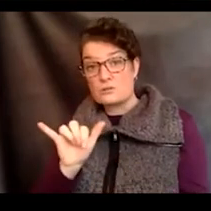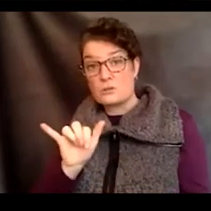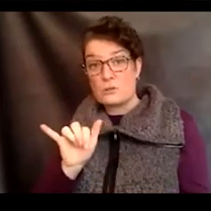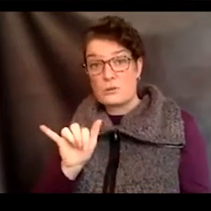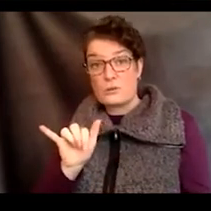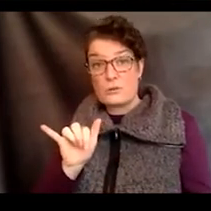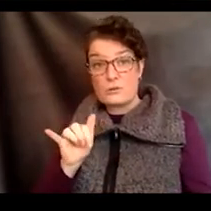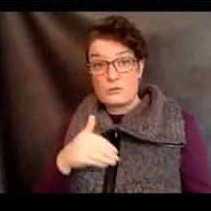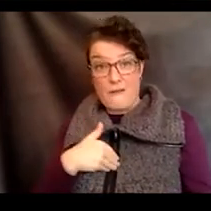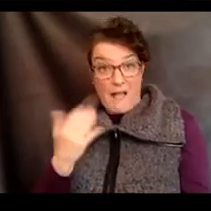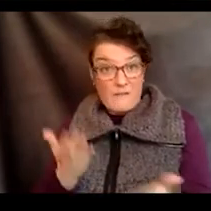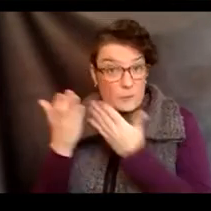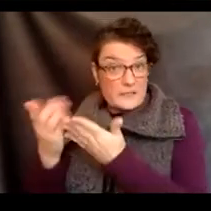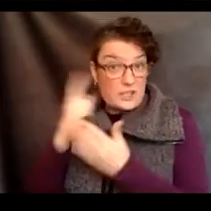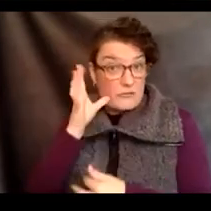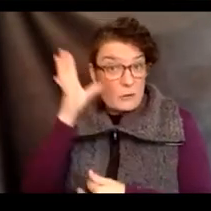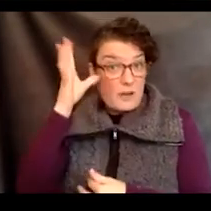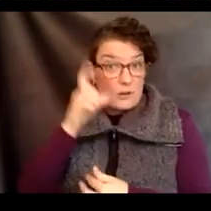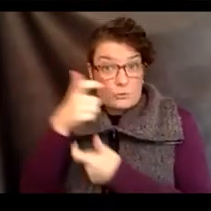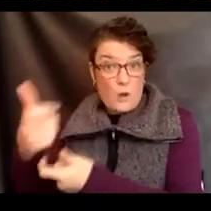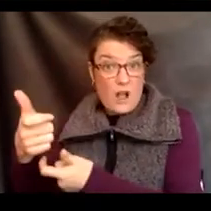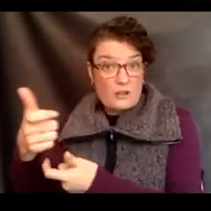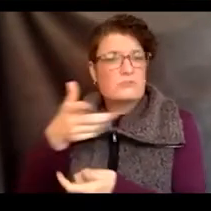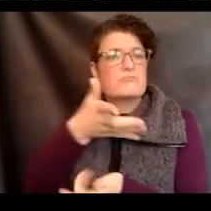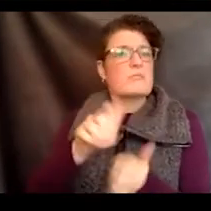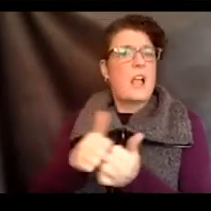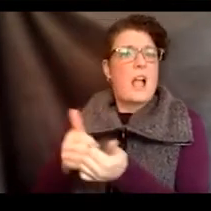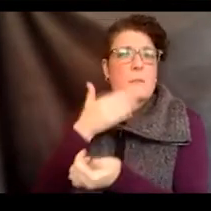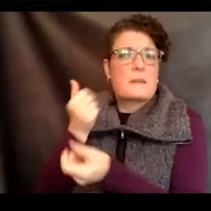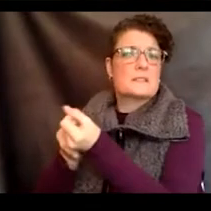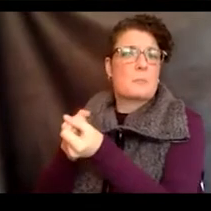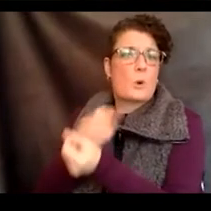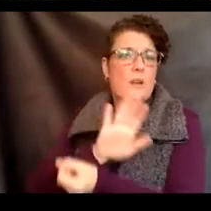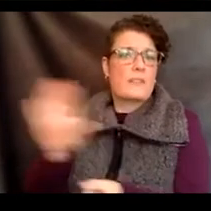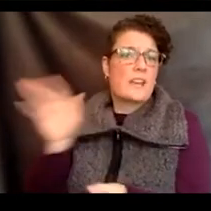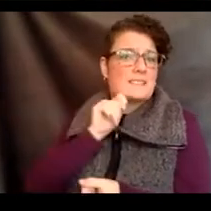recommendations for parents who are watching about how to best support their teens who are going through this process.